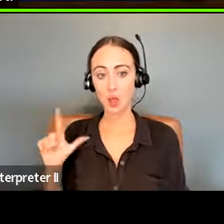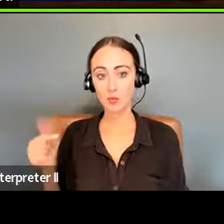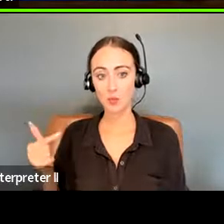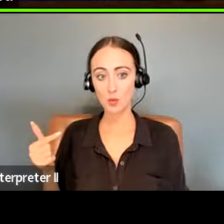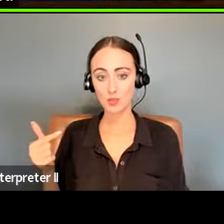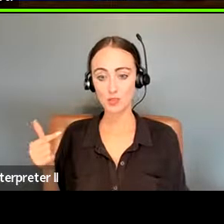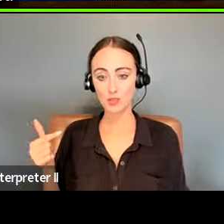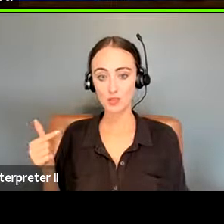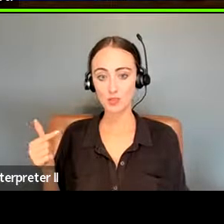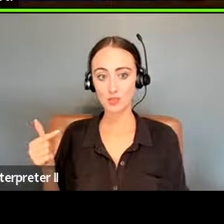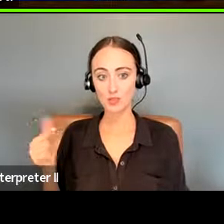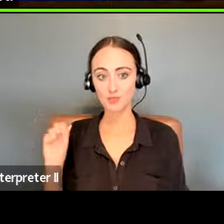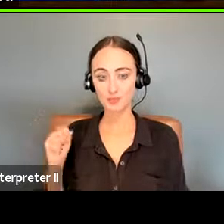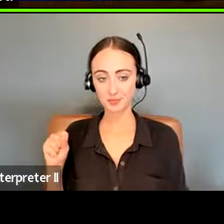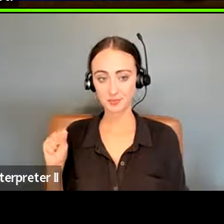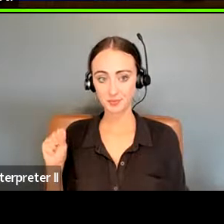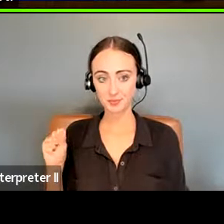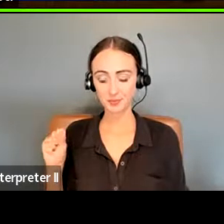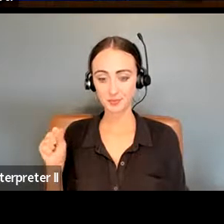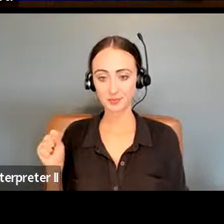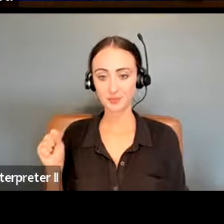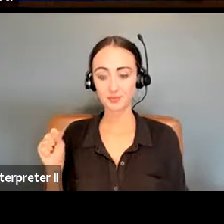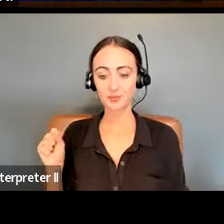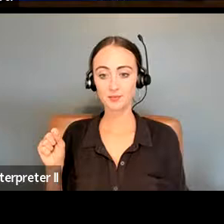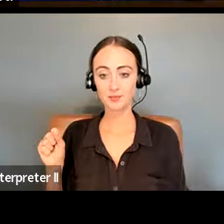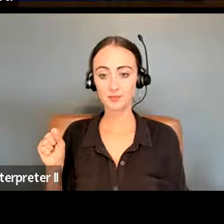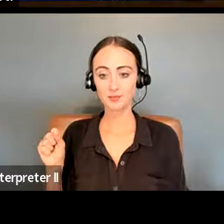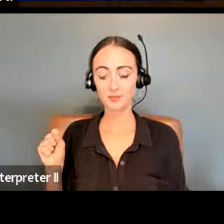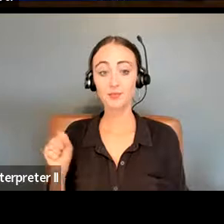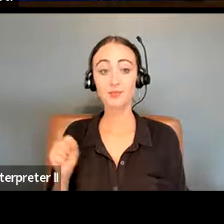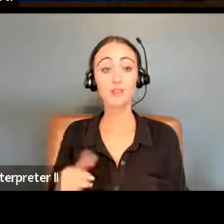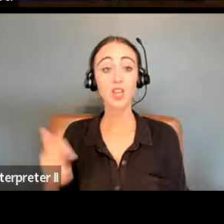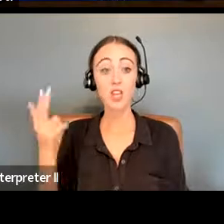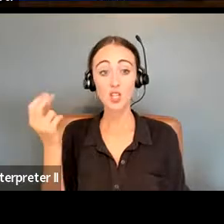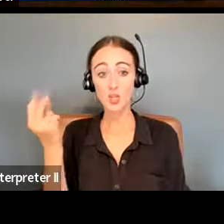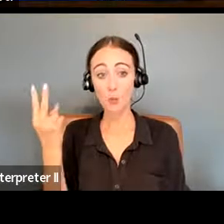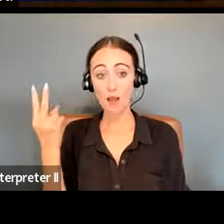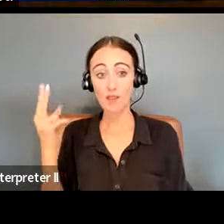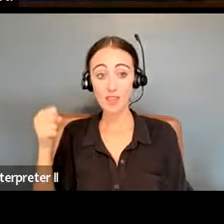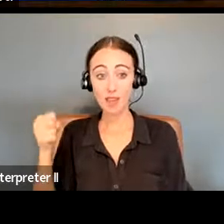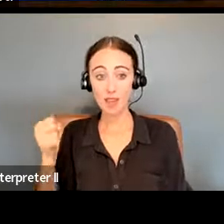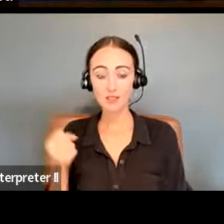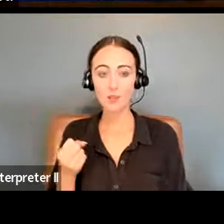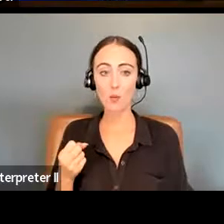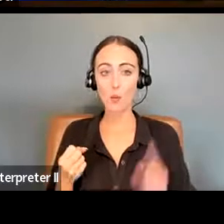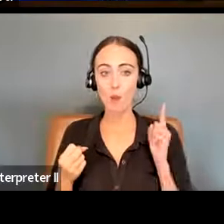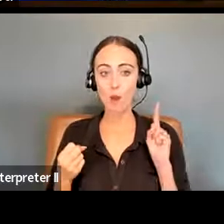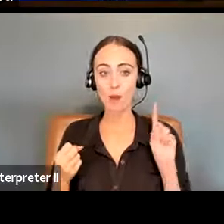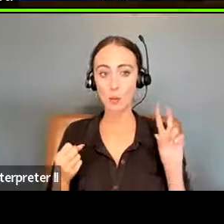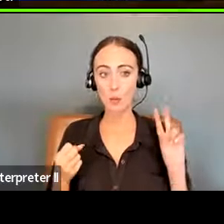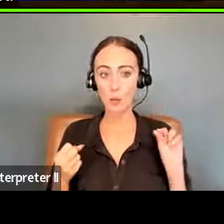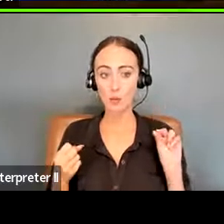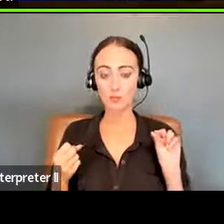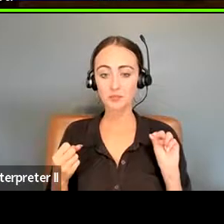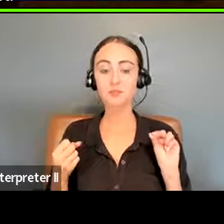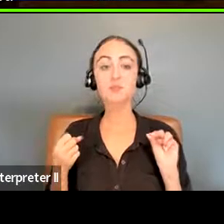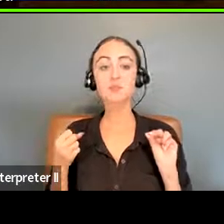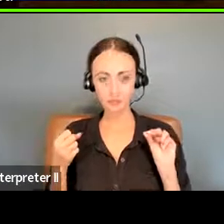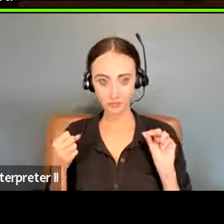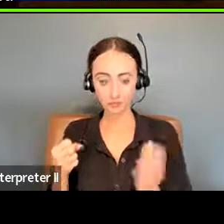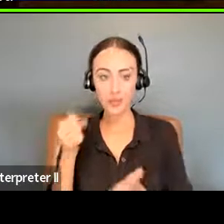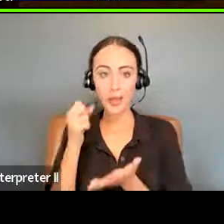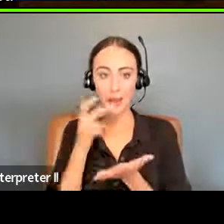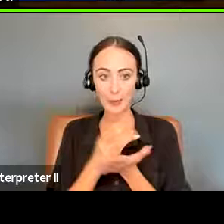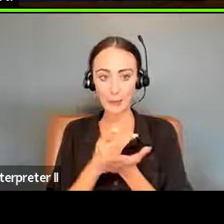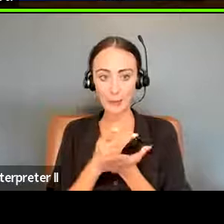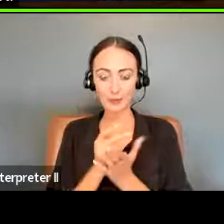George. Yes. Lewis George votes yes. Mr. Chairman, there are 12 yeses and 1 no. The measure is